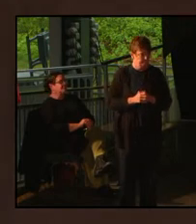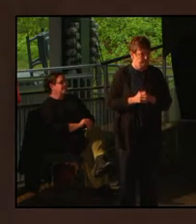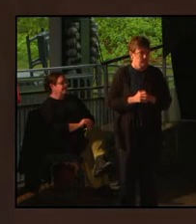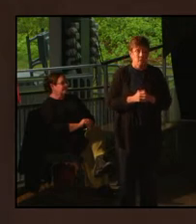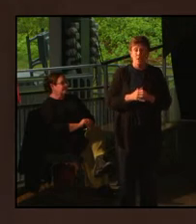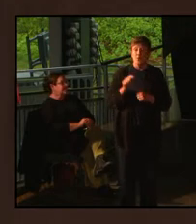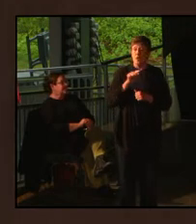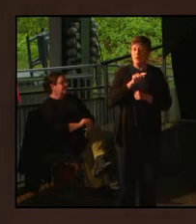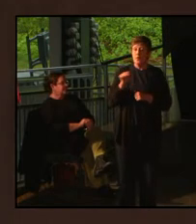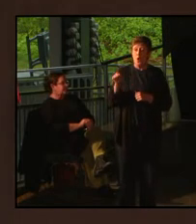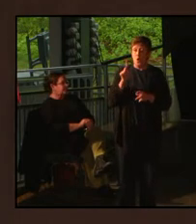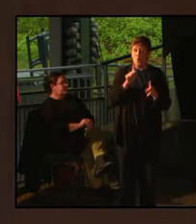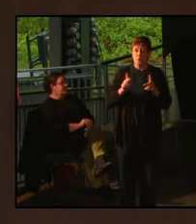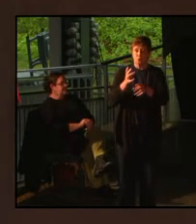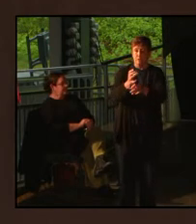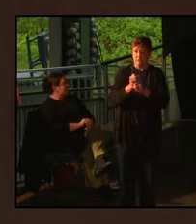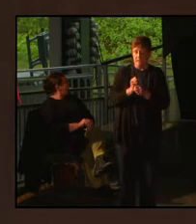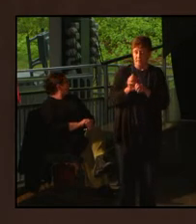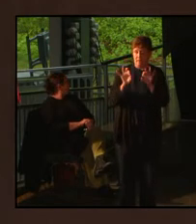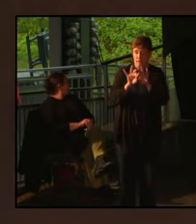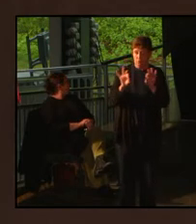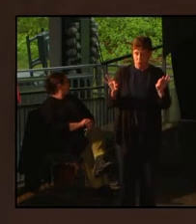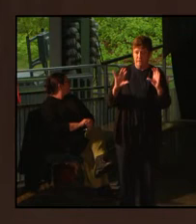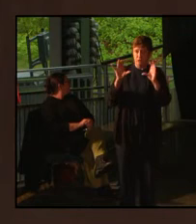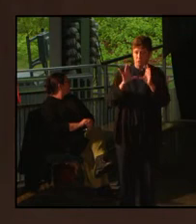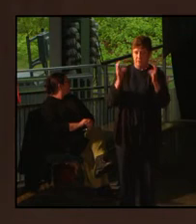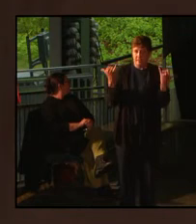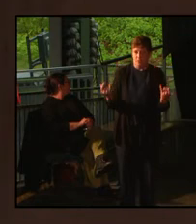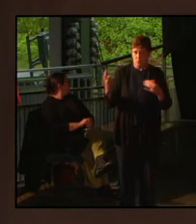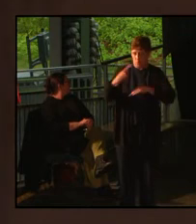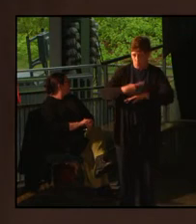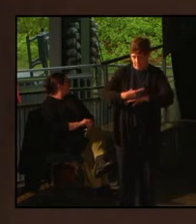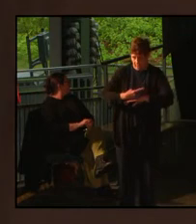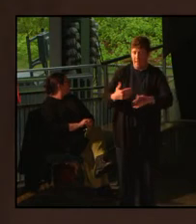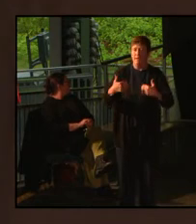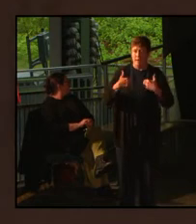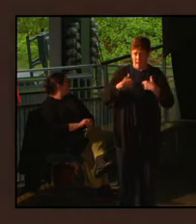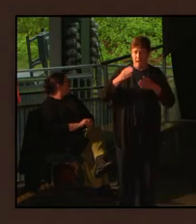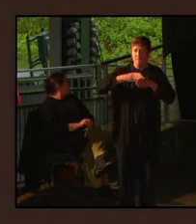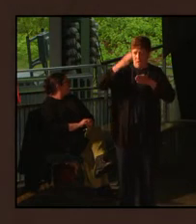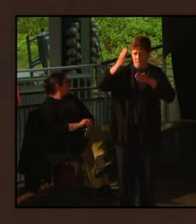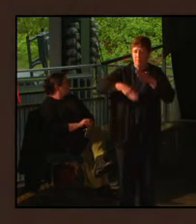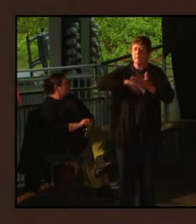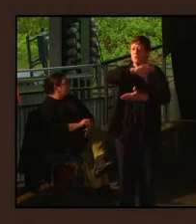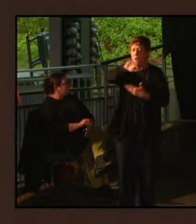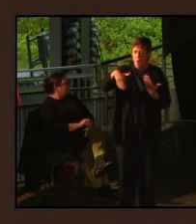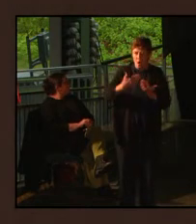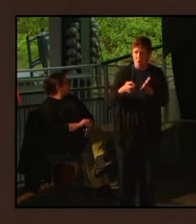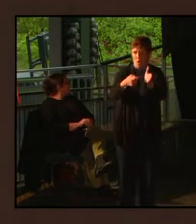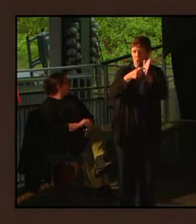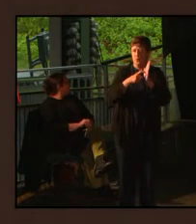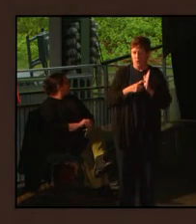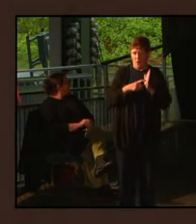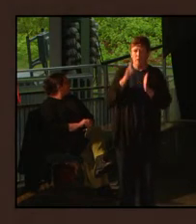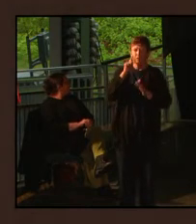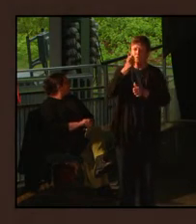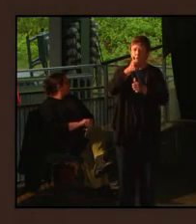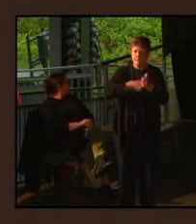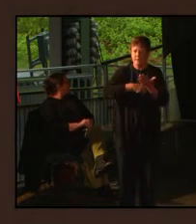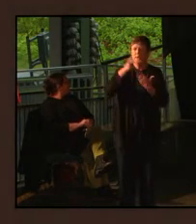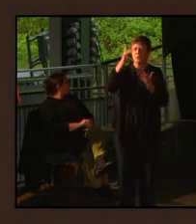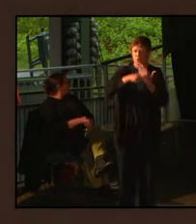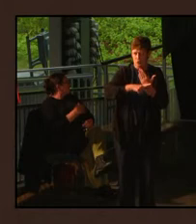that those receiving their degrees and certificates today have completed all the requirements for each